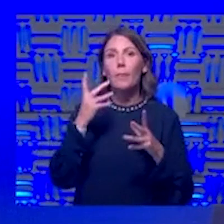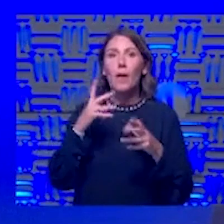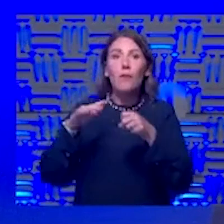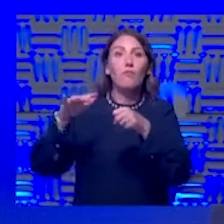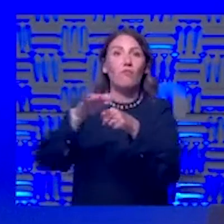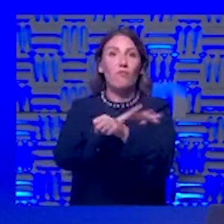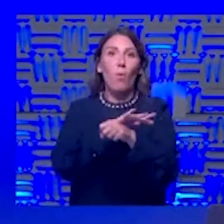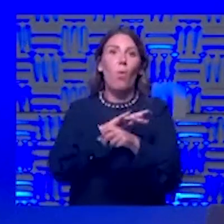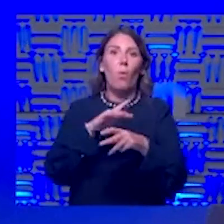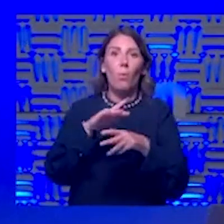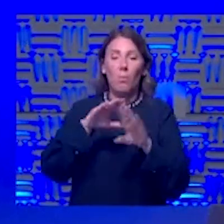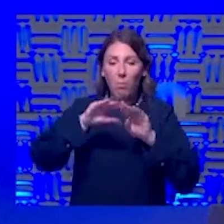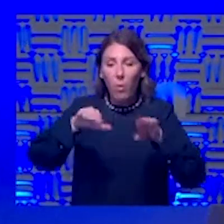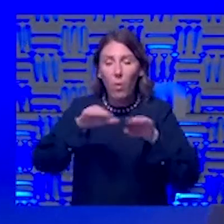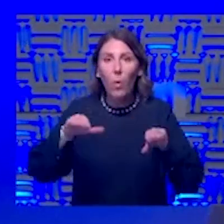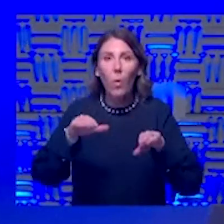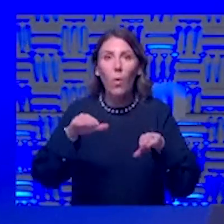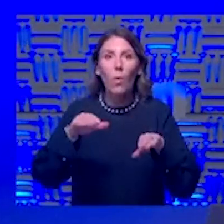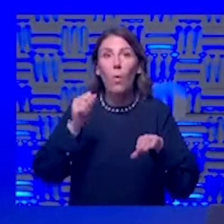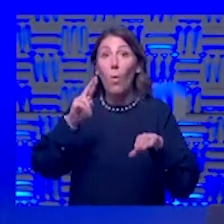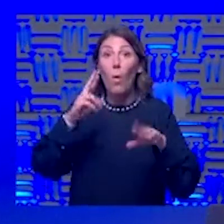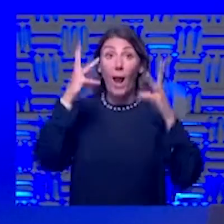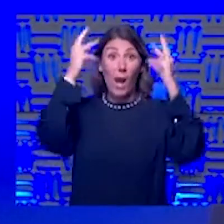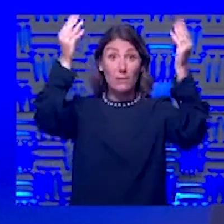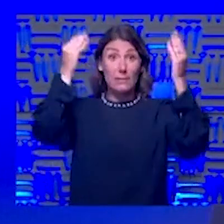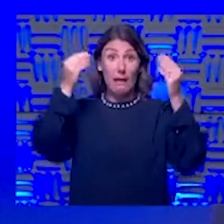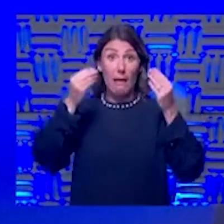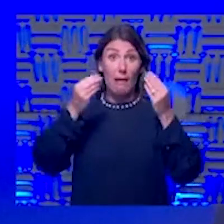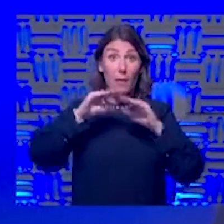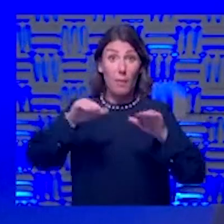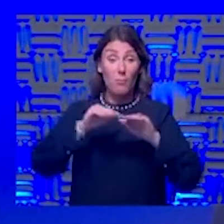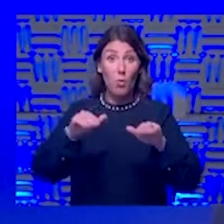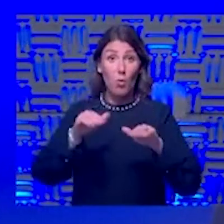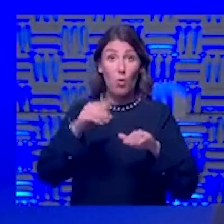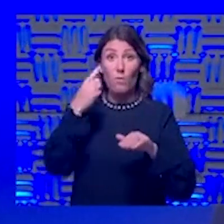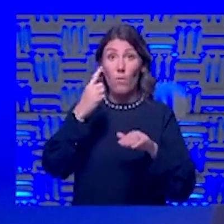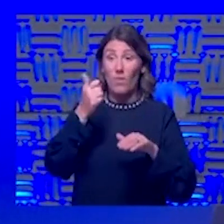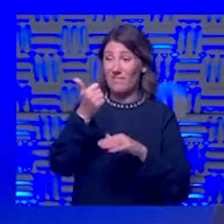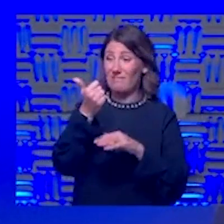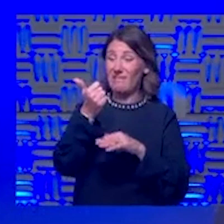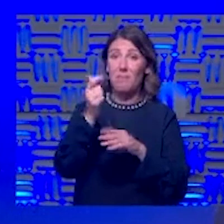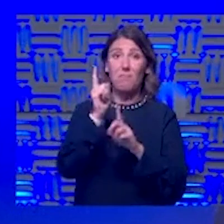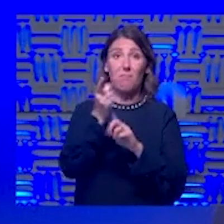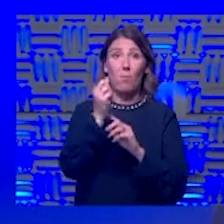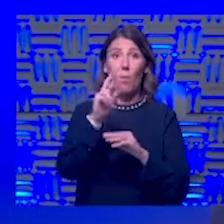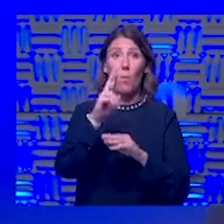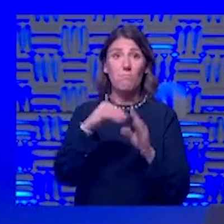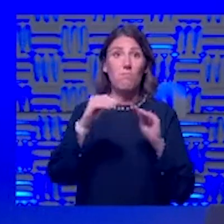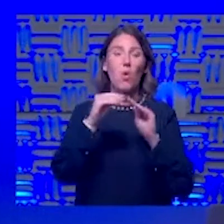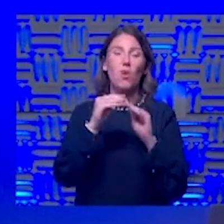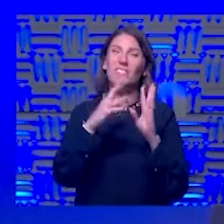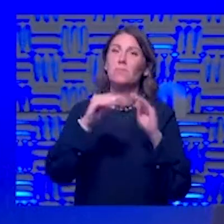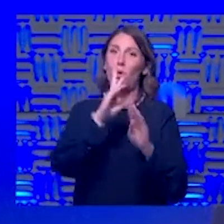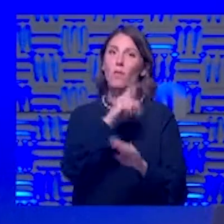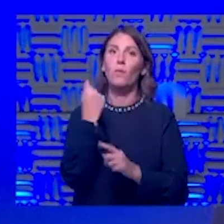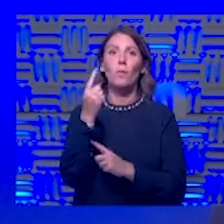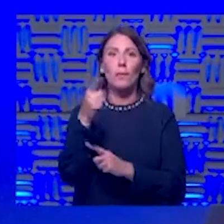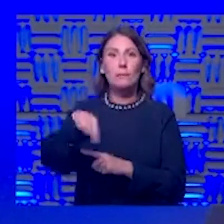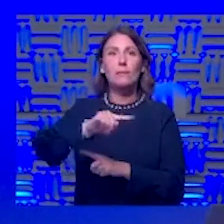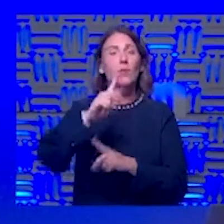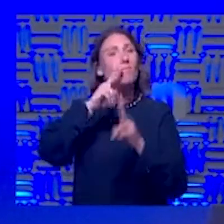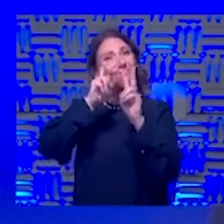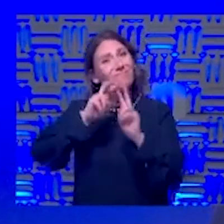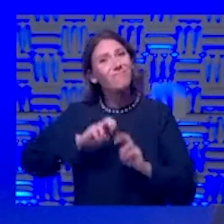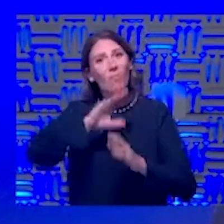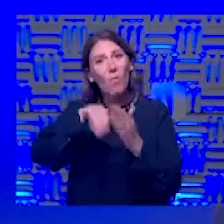confined space and close to each other outside of the pool, especially for 10 minutes or more, that's where going to be the risk is. So try to look at all those